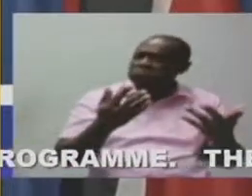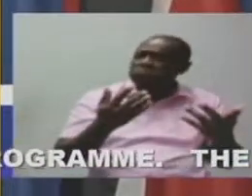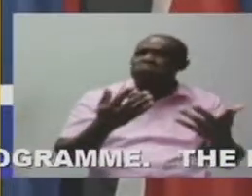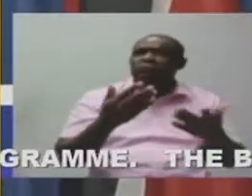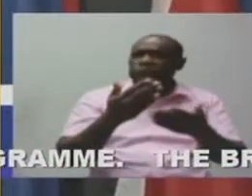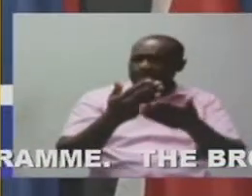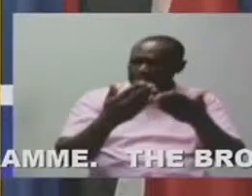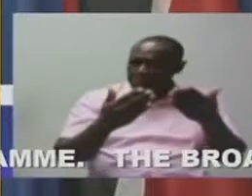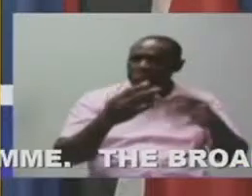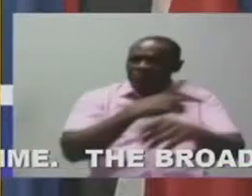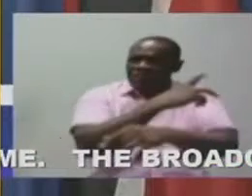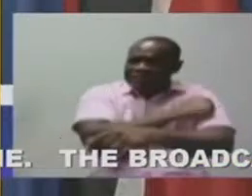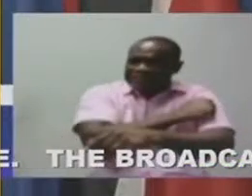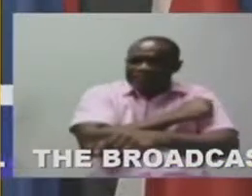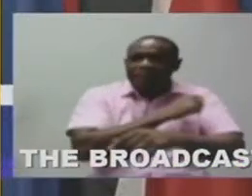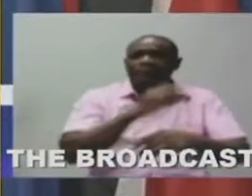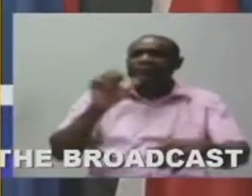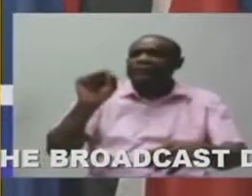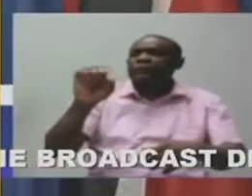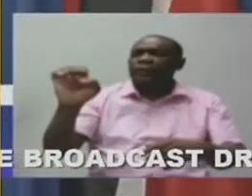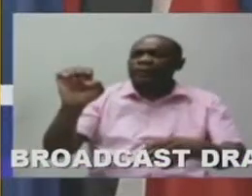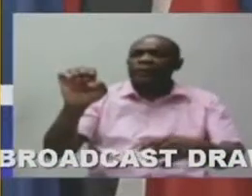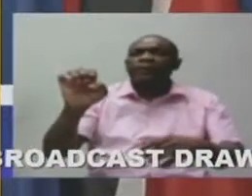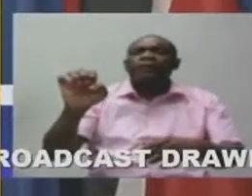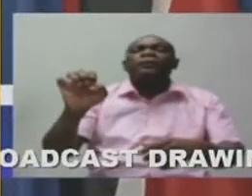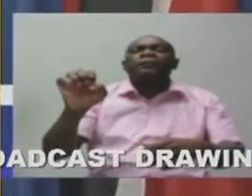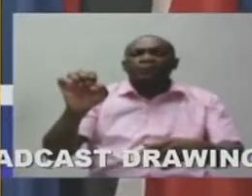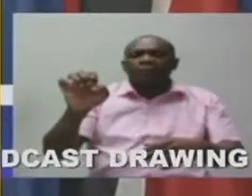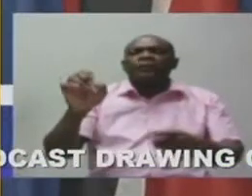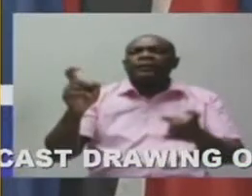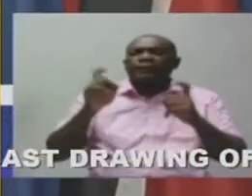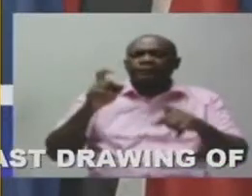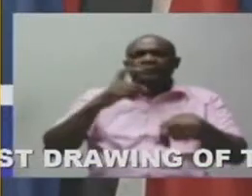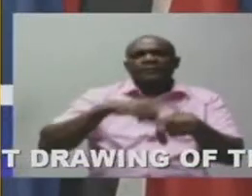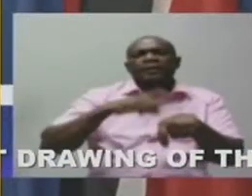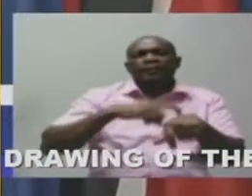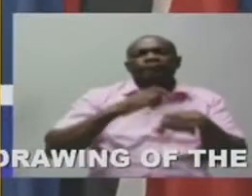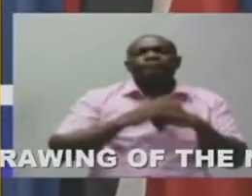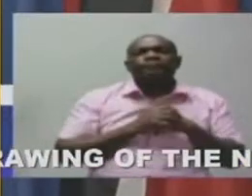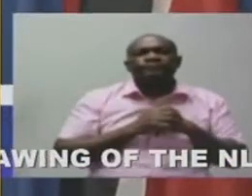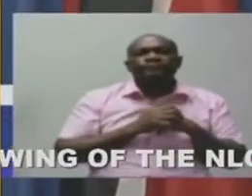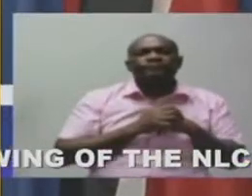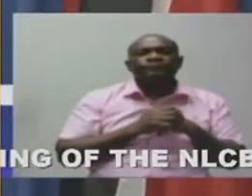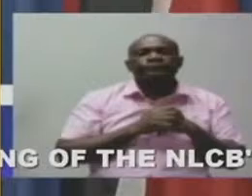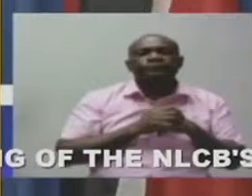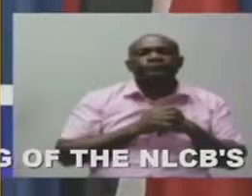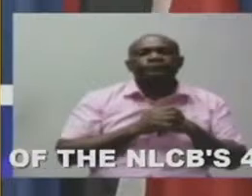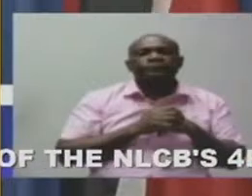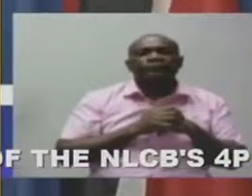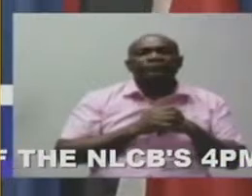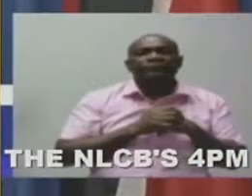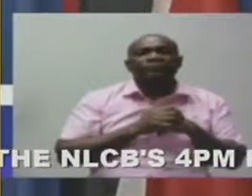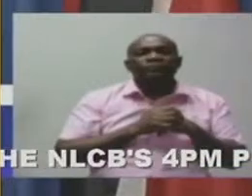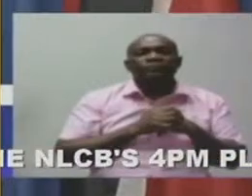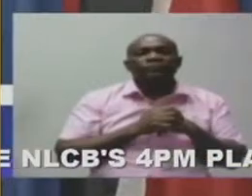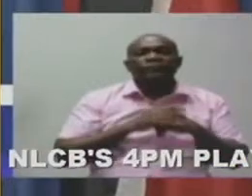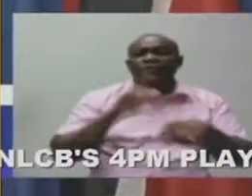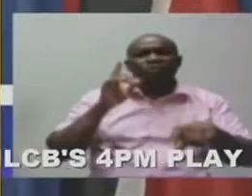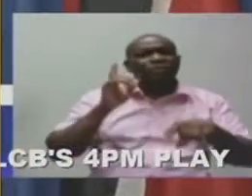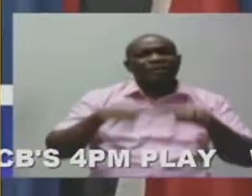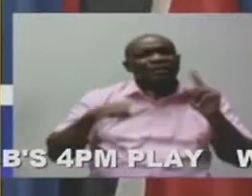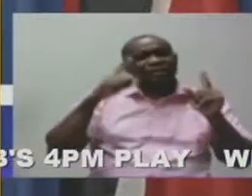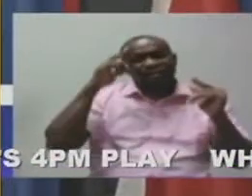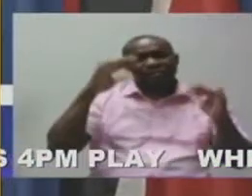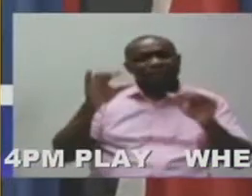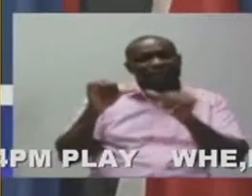emergency would have served its purpose. And we could, we can't expect to carry it much longer